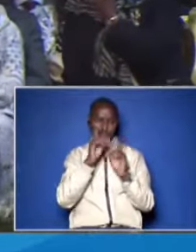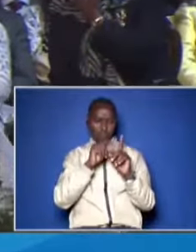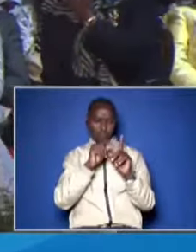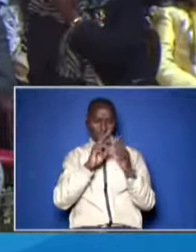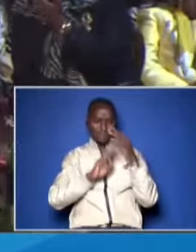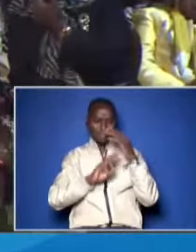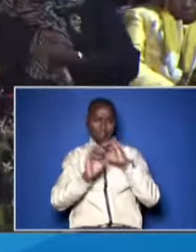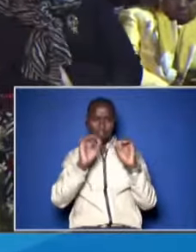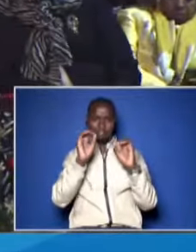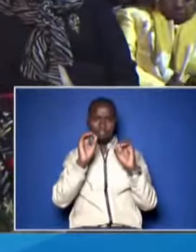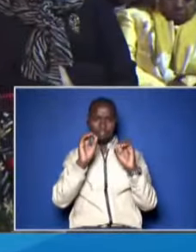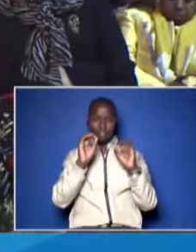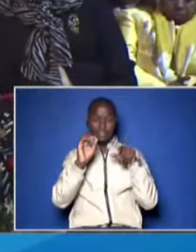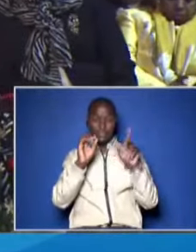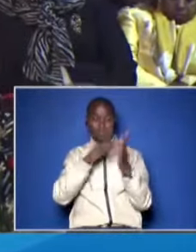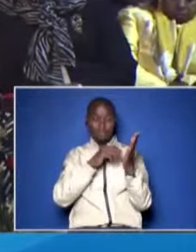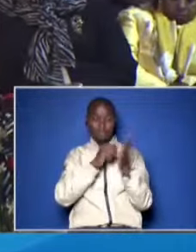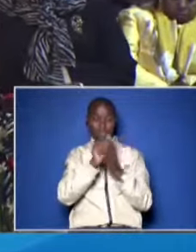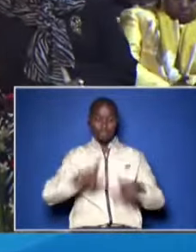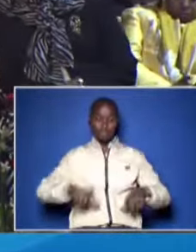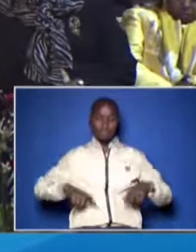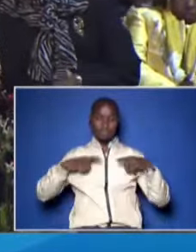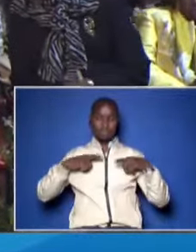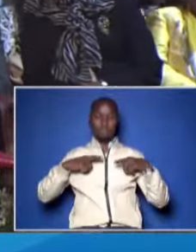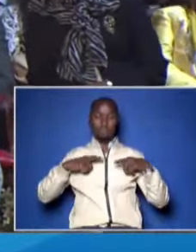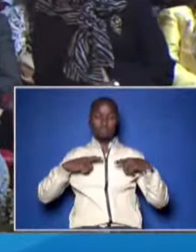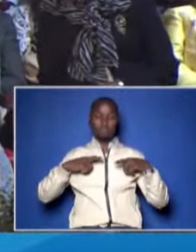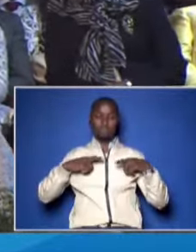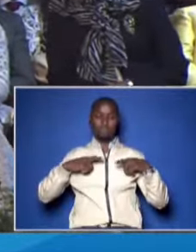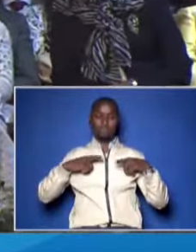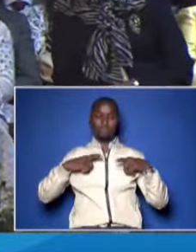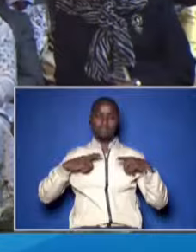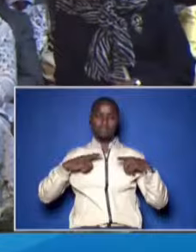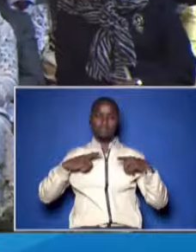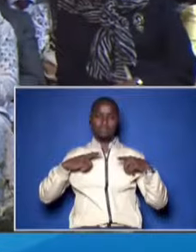soul you're entering your own